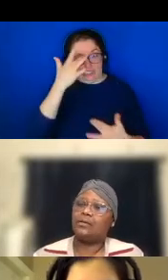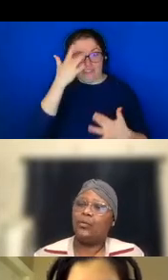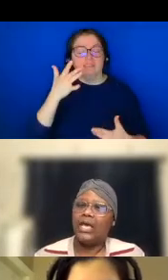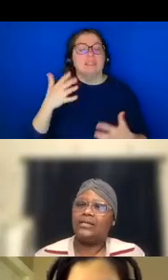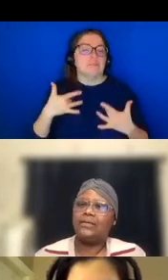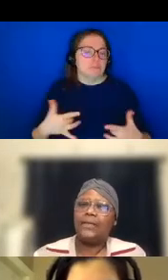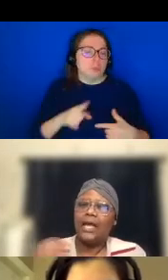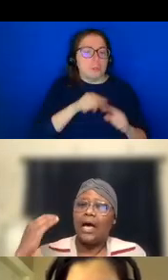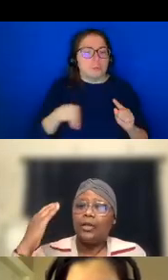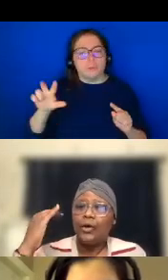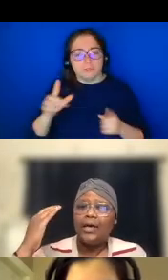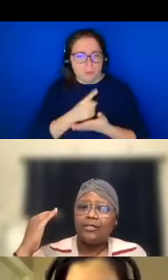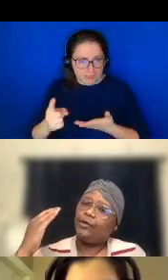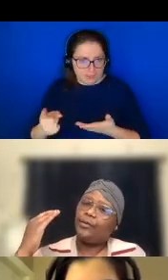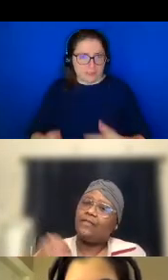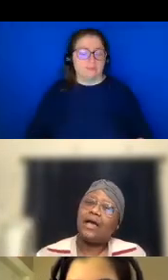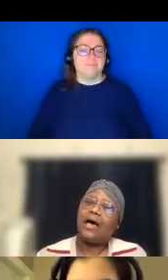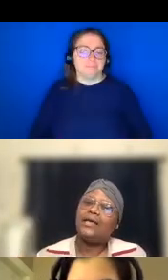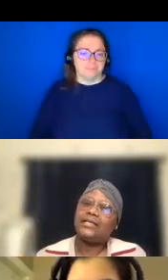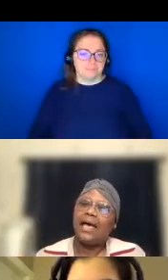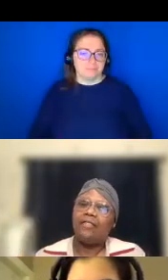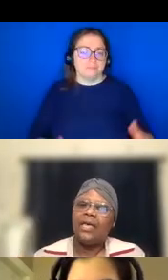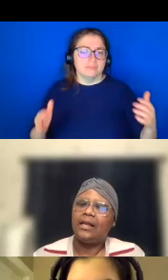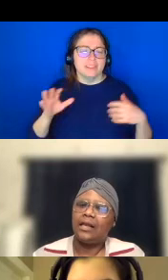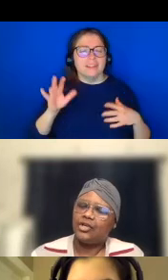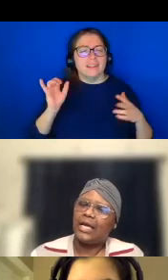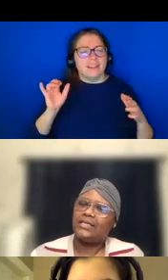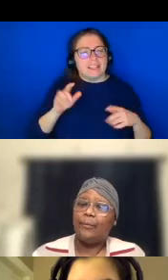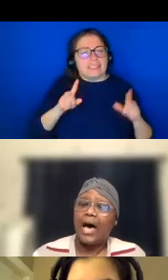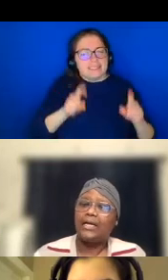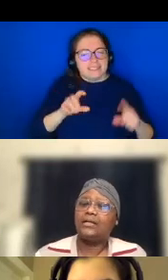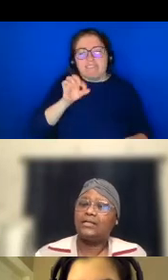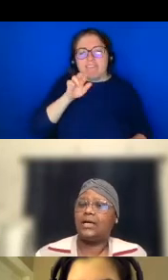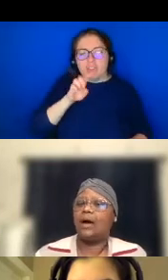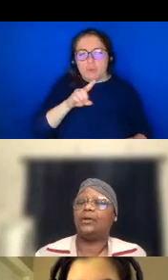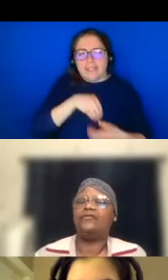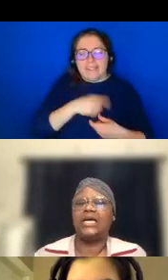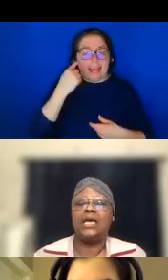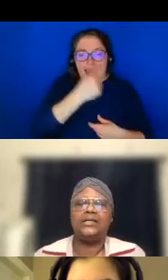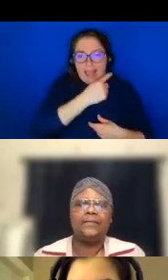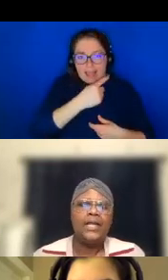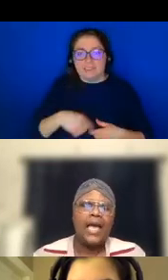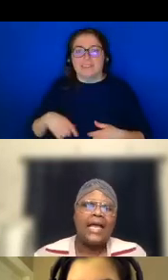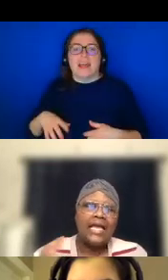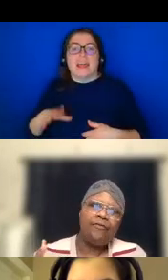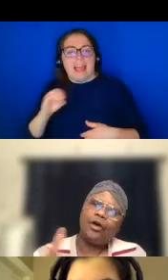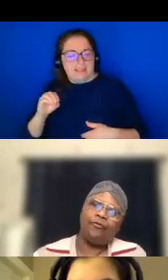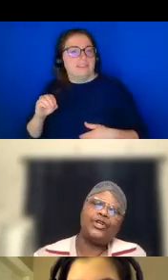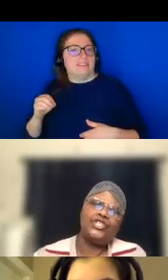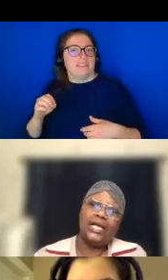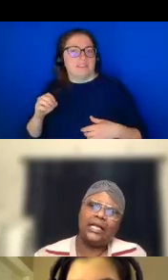to 3 weeks. Looking at the fluid in the eyes and the electrolytes in the body can take a couple of days. And